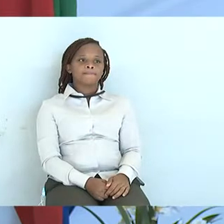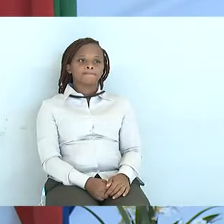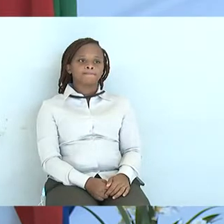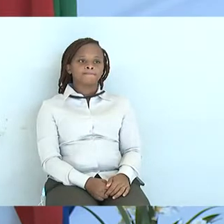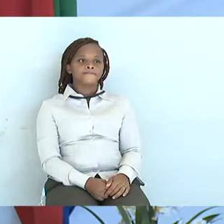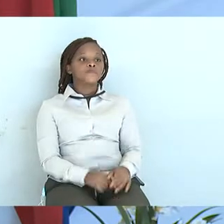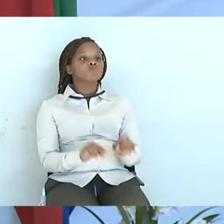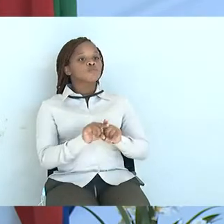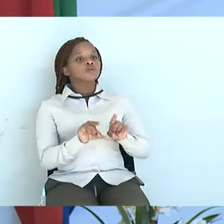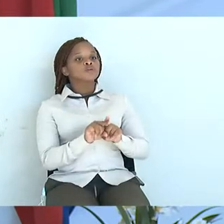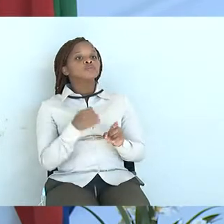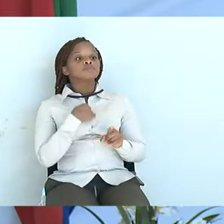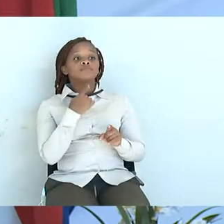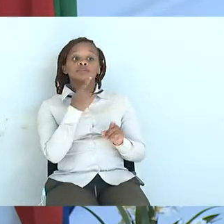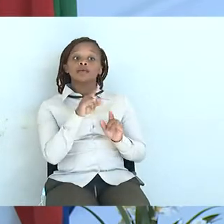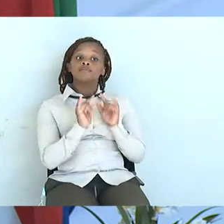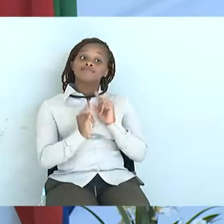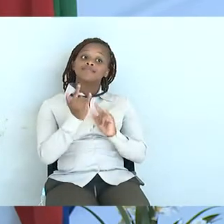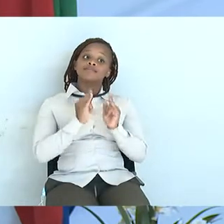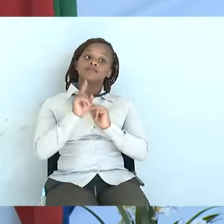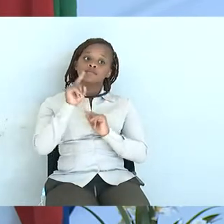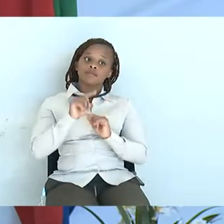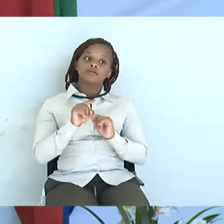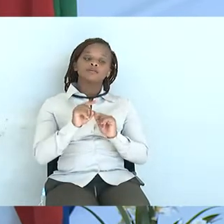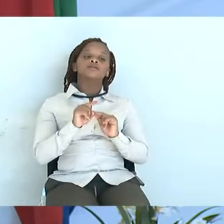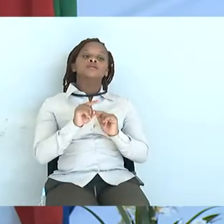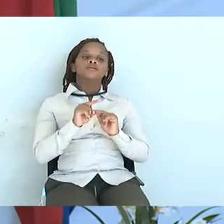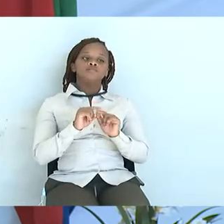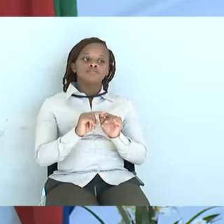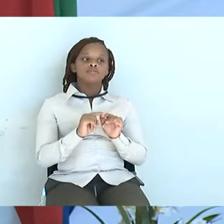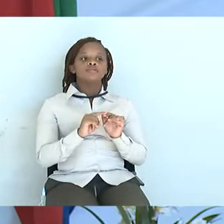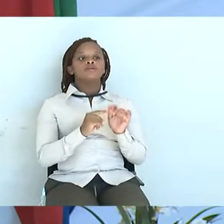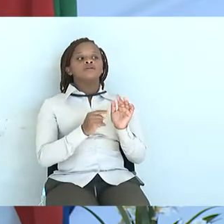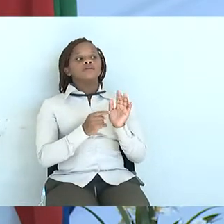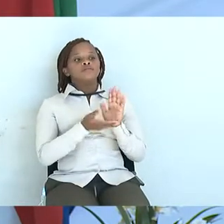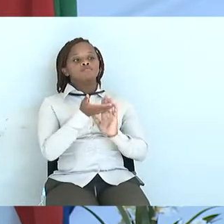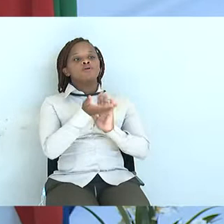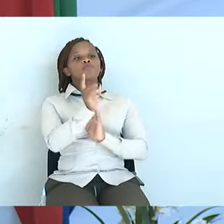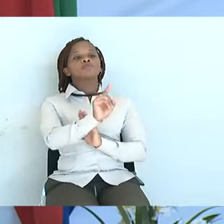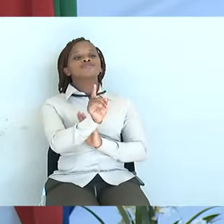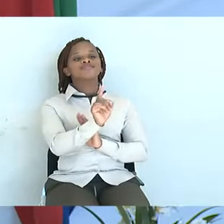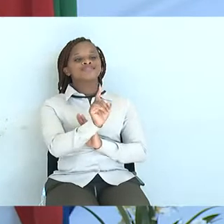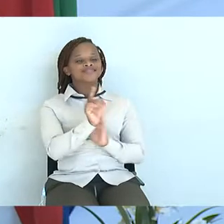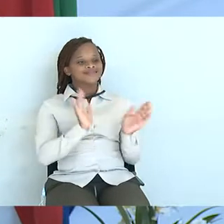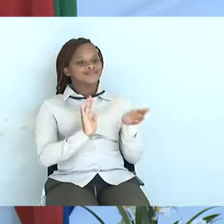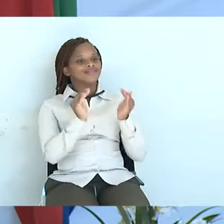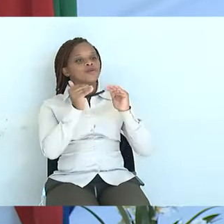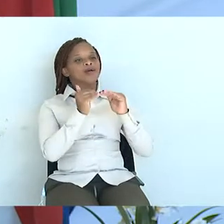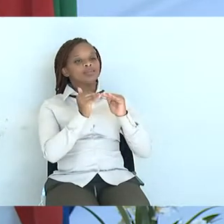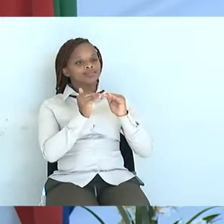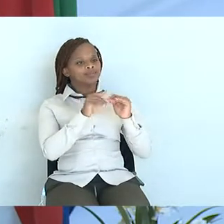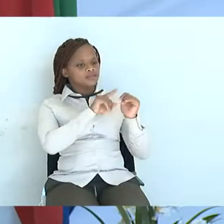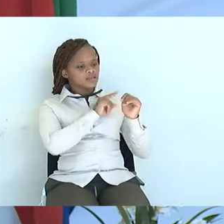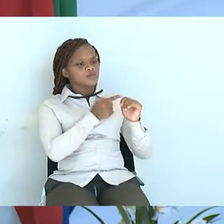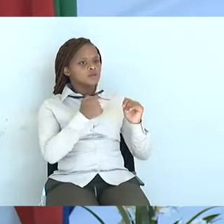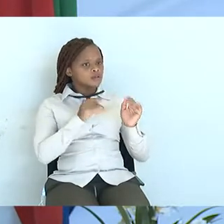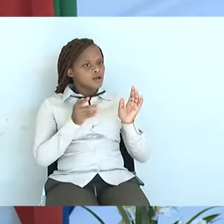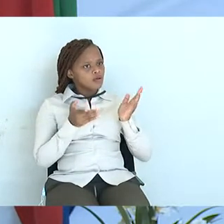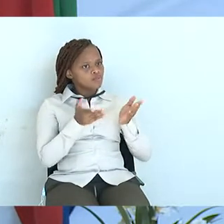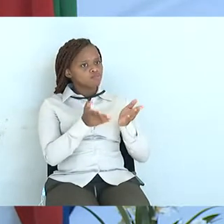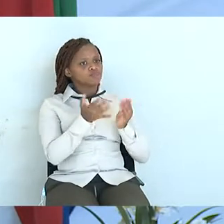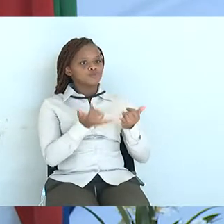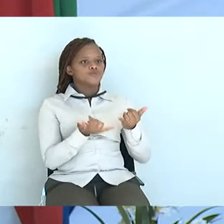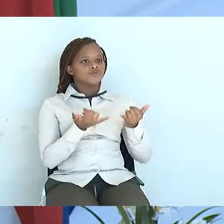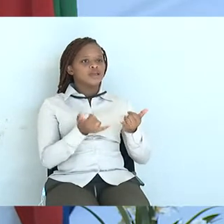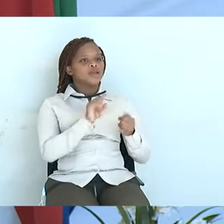must promote equity and equality. That's why we're here today, is to ensure that women and